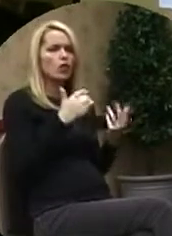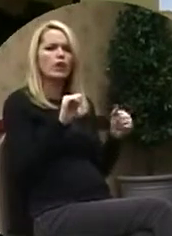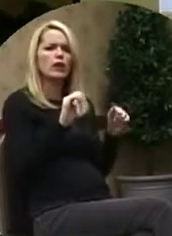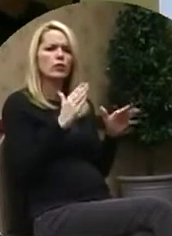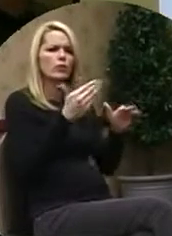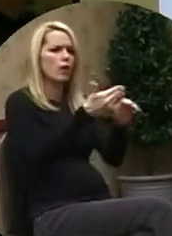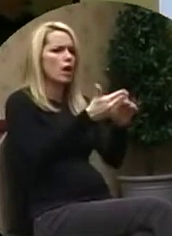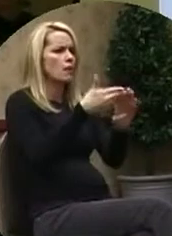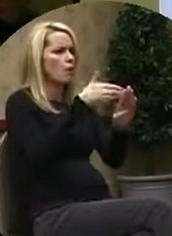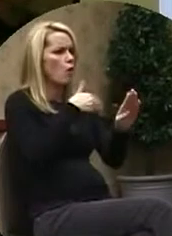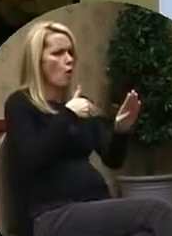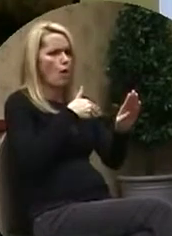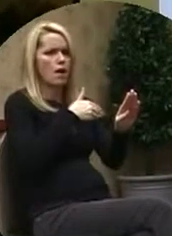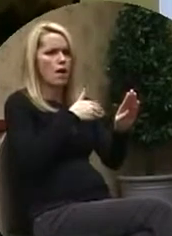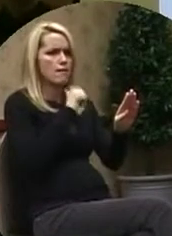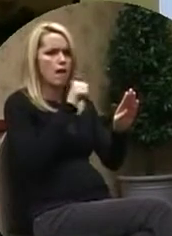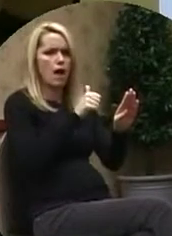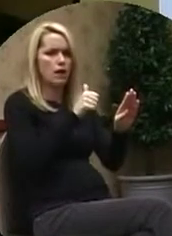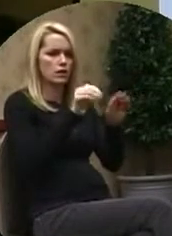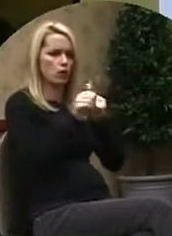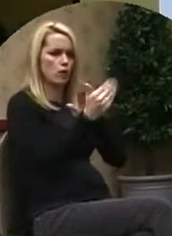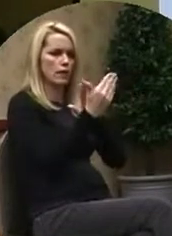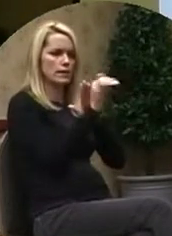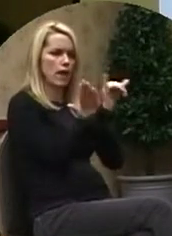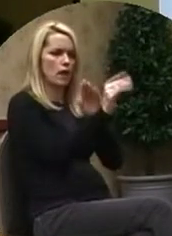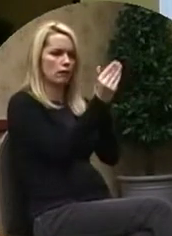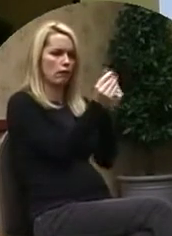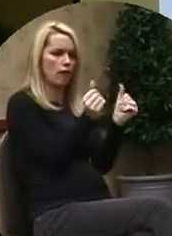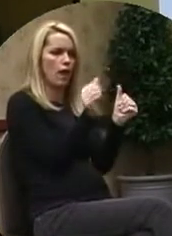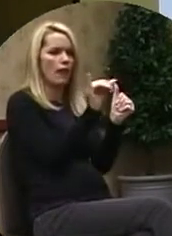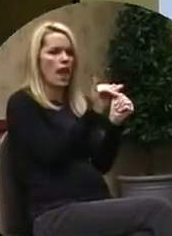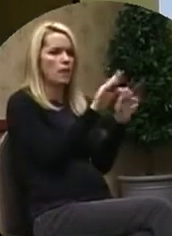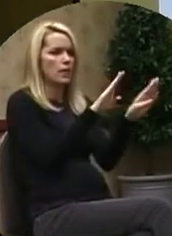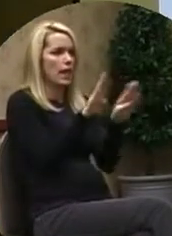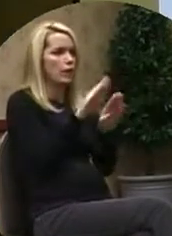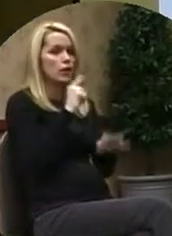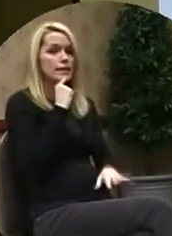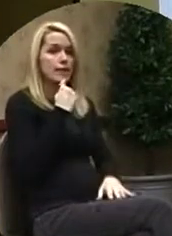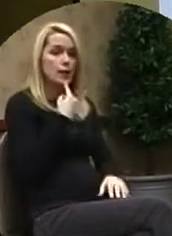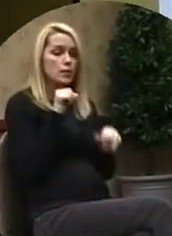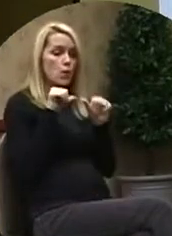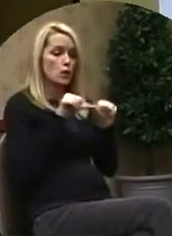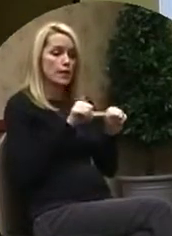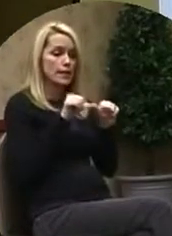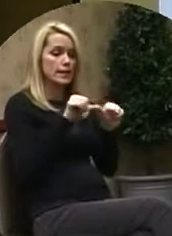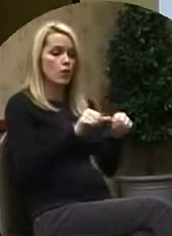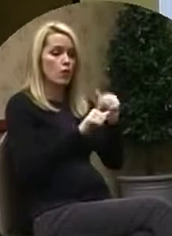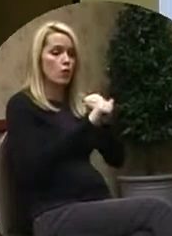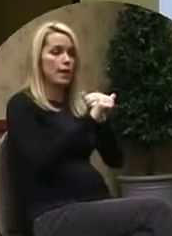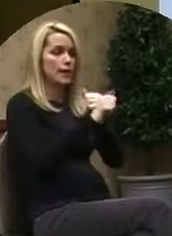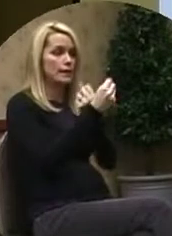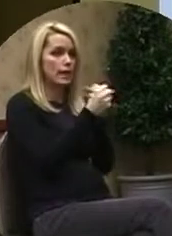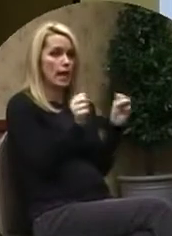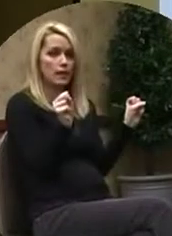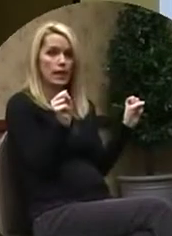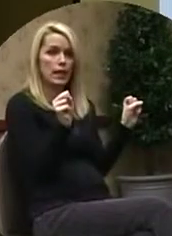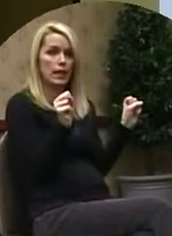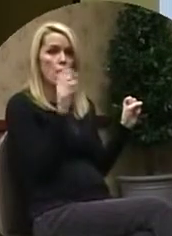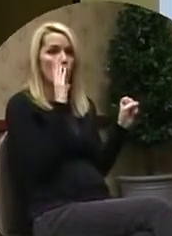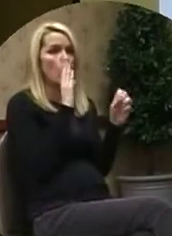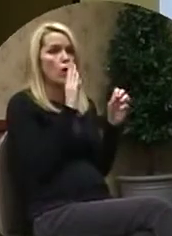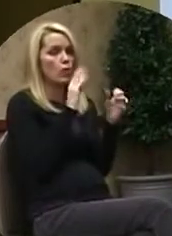to address that behavior? Is it a behavior that's serious or persistent or a threat to safety? And is it likely to